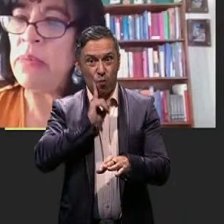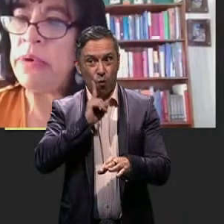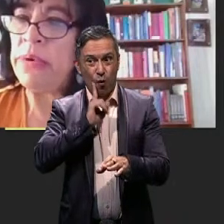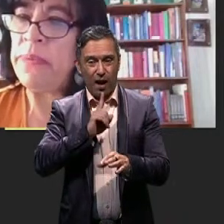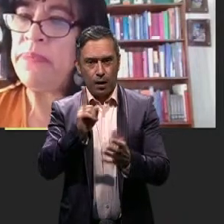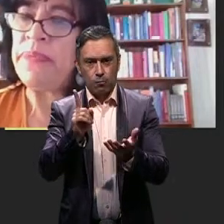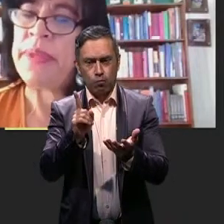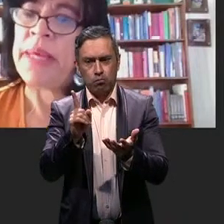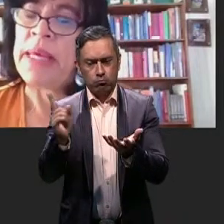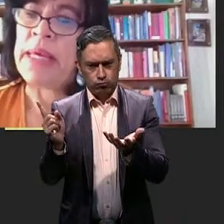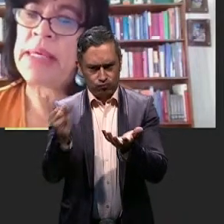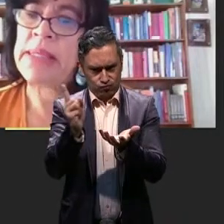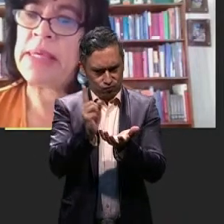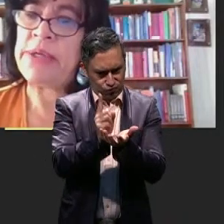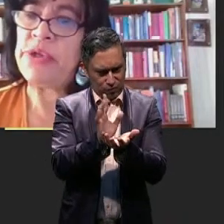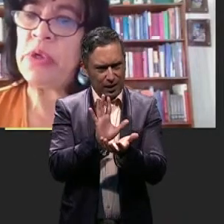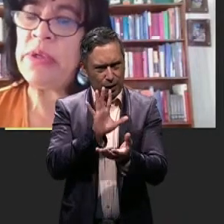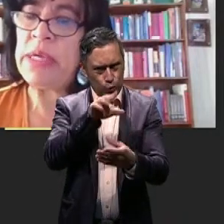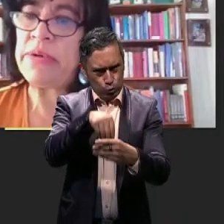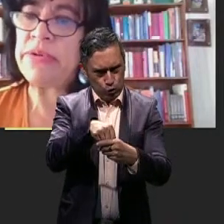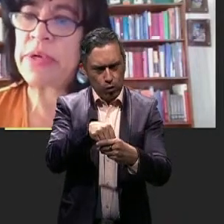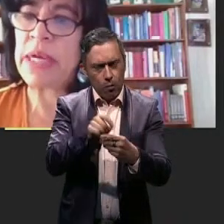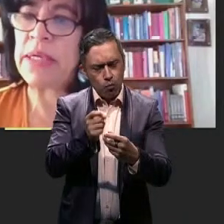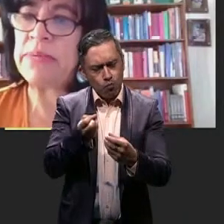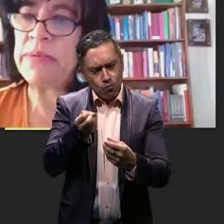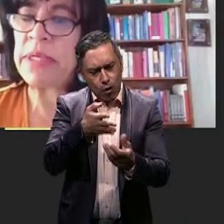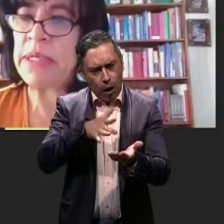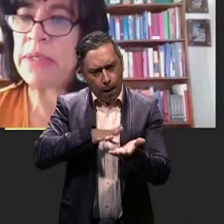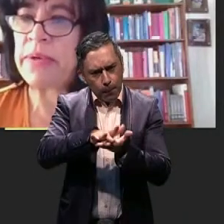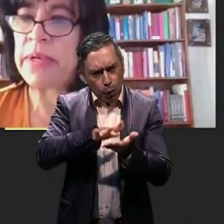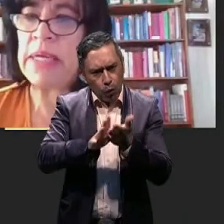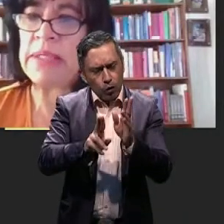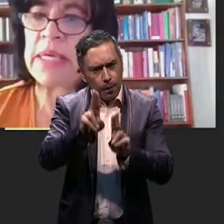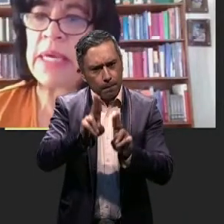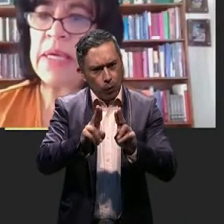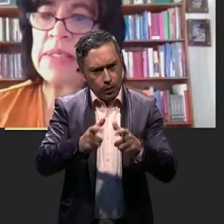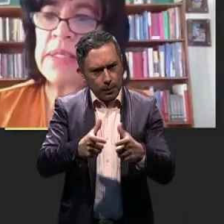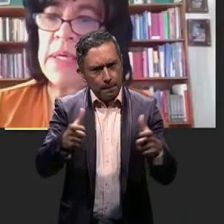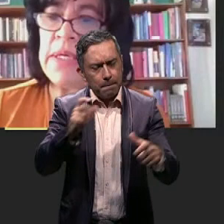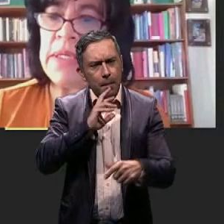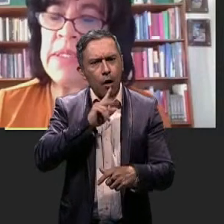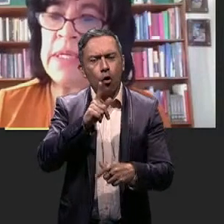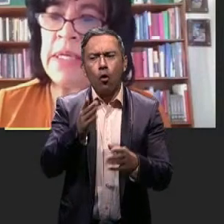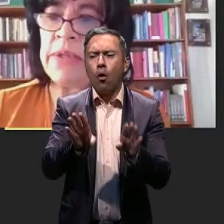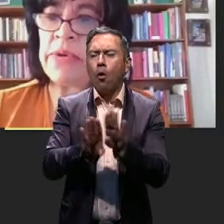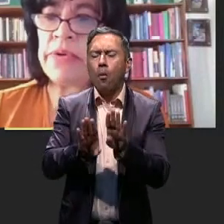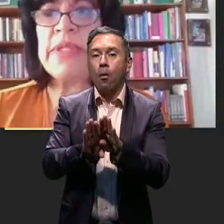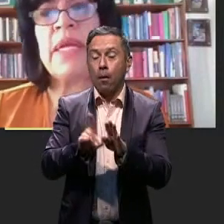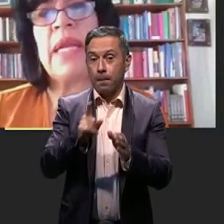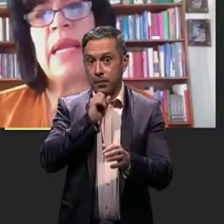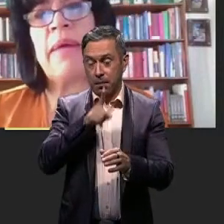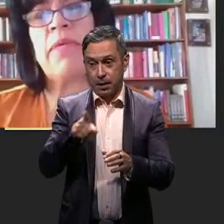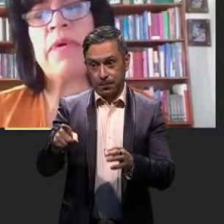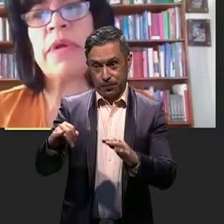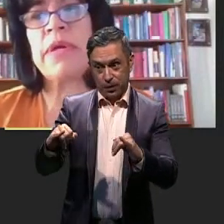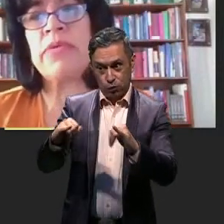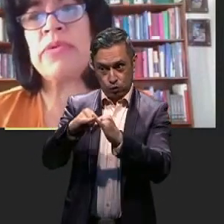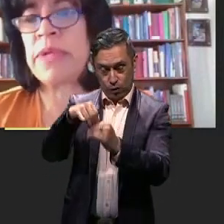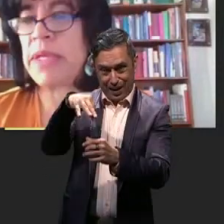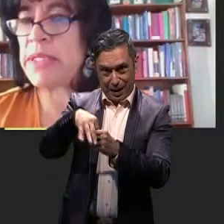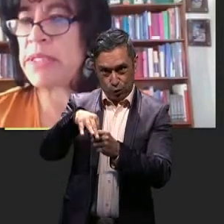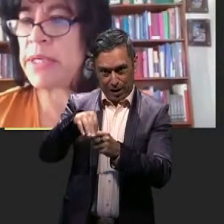con contributes to democracy, and how this role of the electoral bodies that you